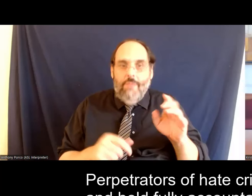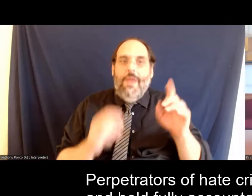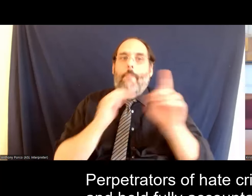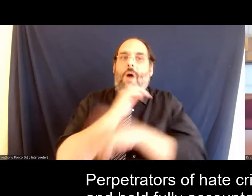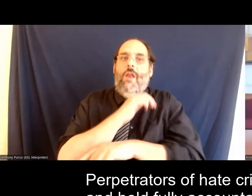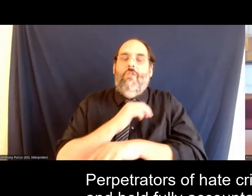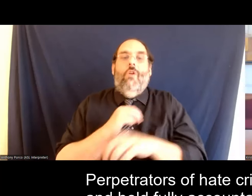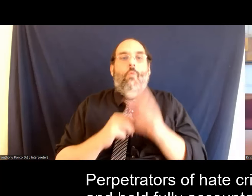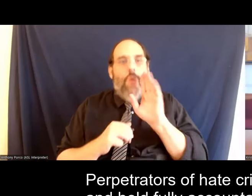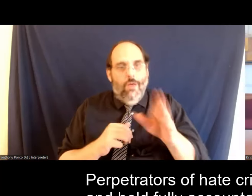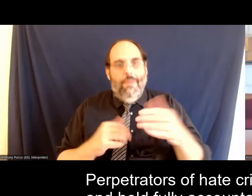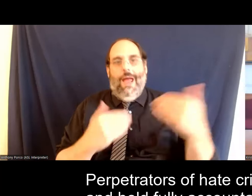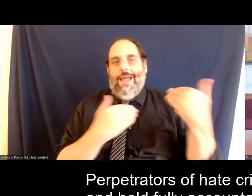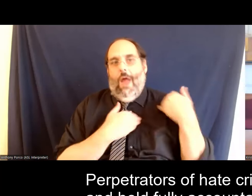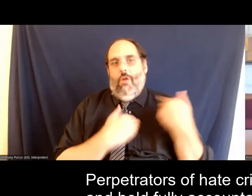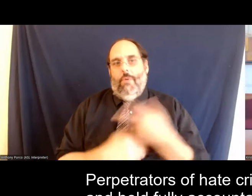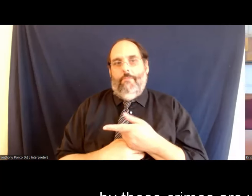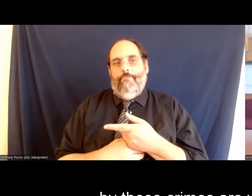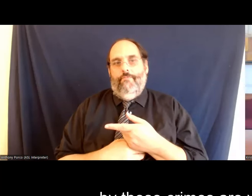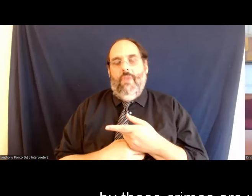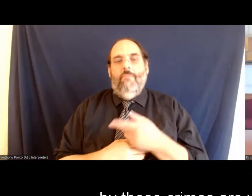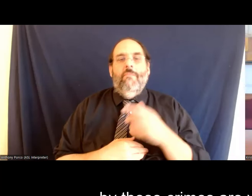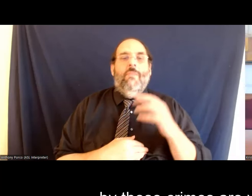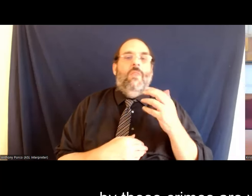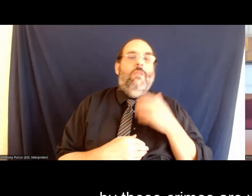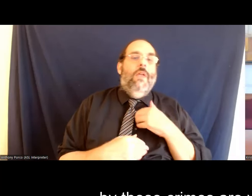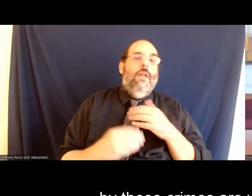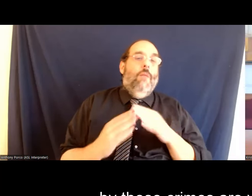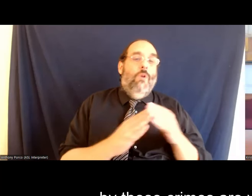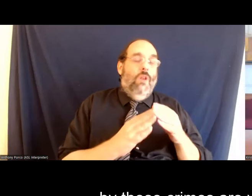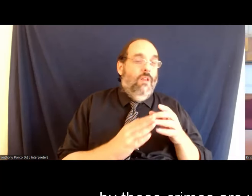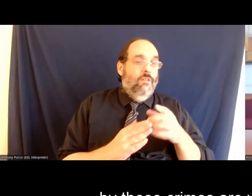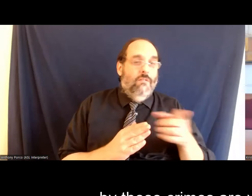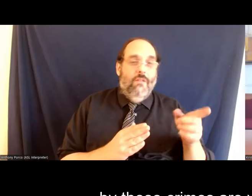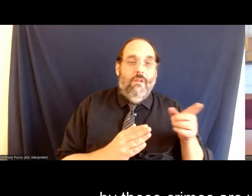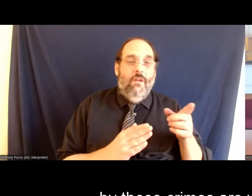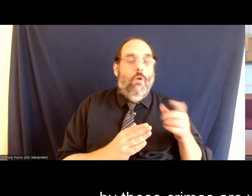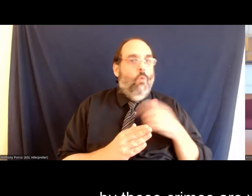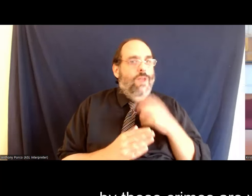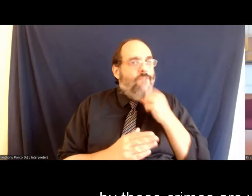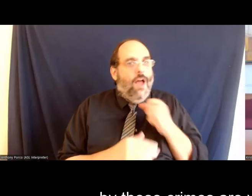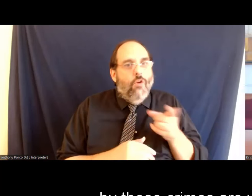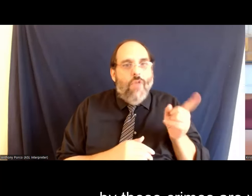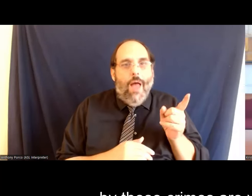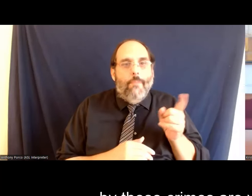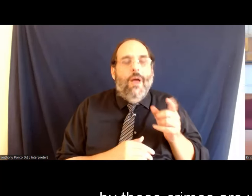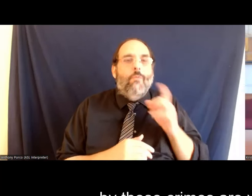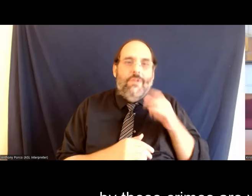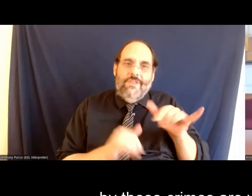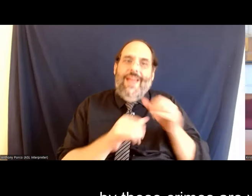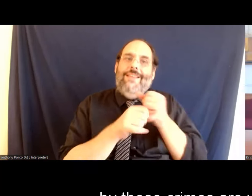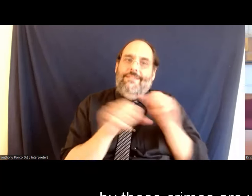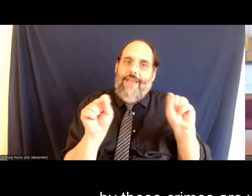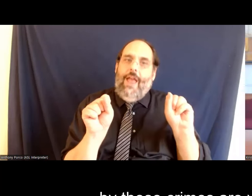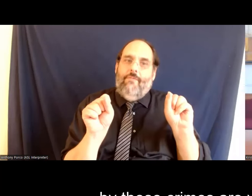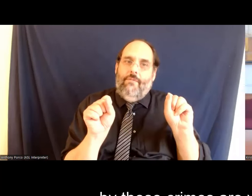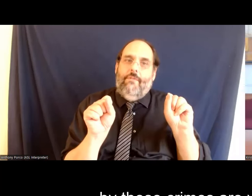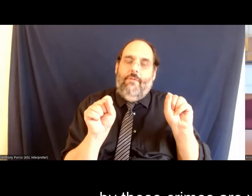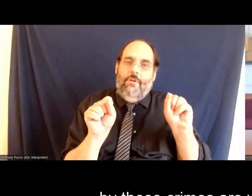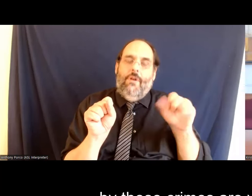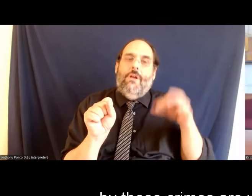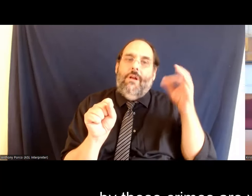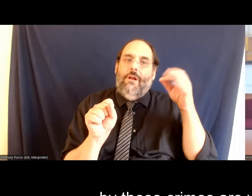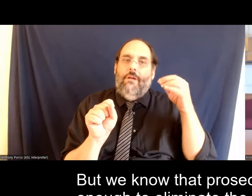accountable. That the communities targeted by these crimes are valued and will be safeguarded by the federal